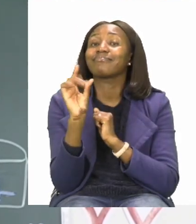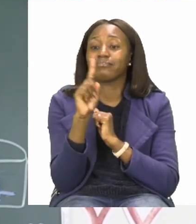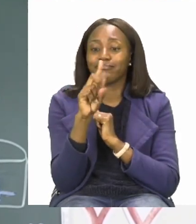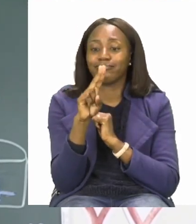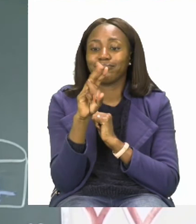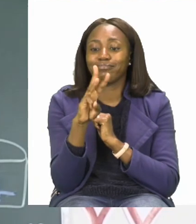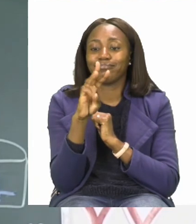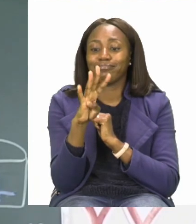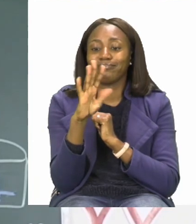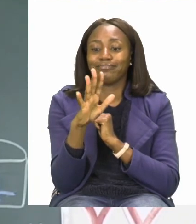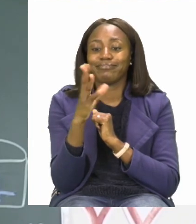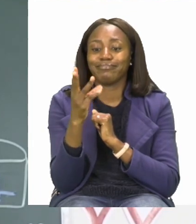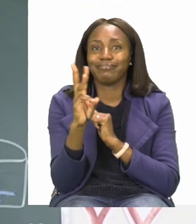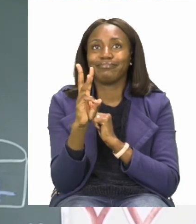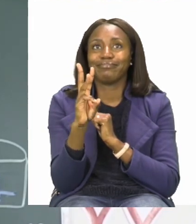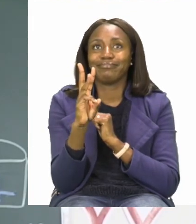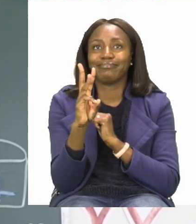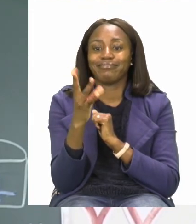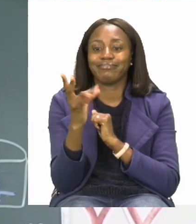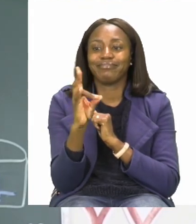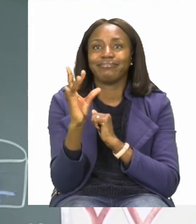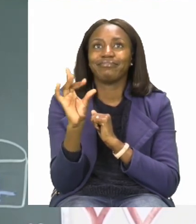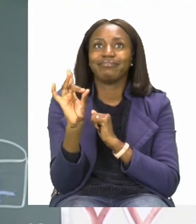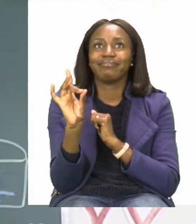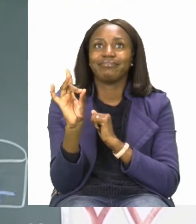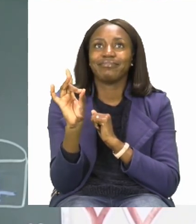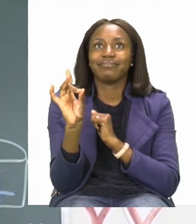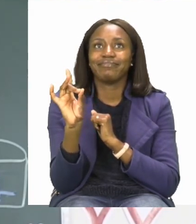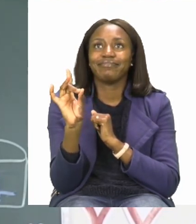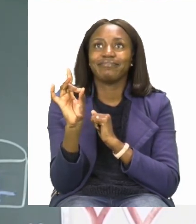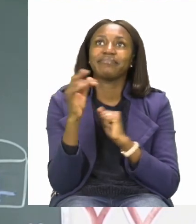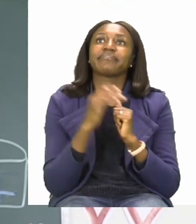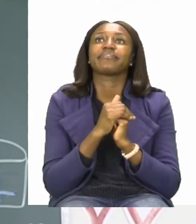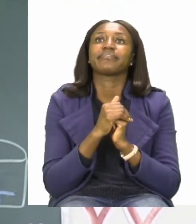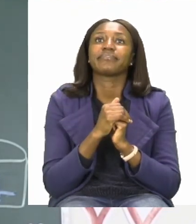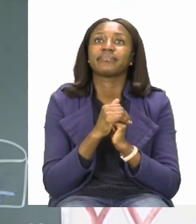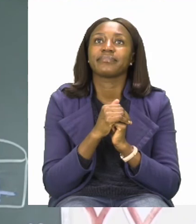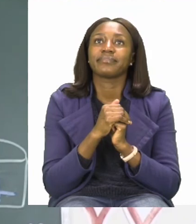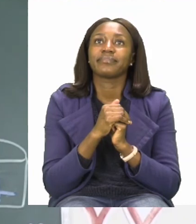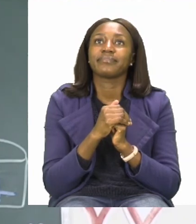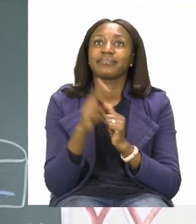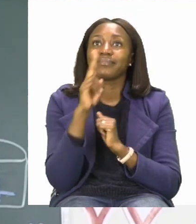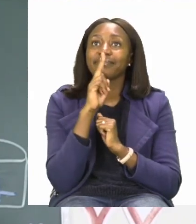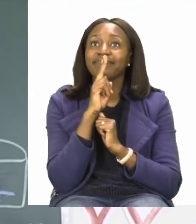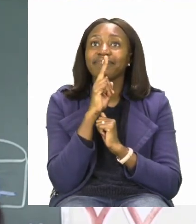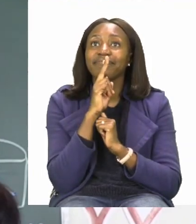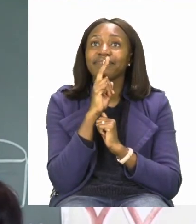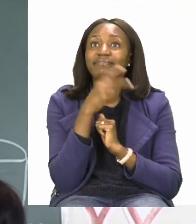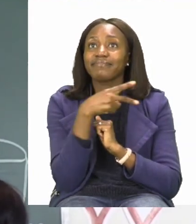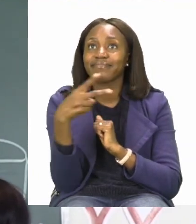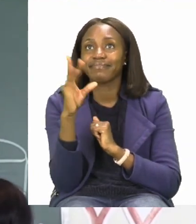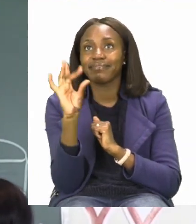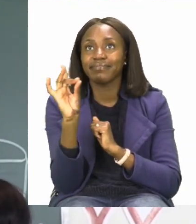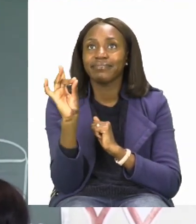2, 3, 4, 5, 6, 7, 8. My answer will be